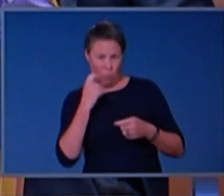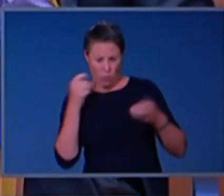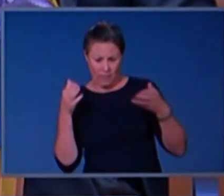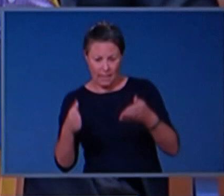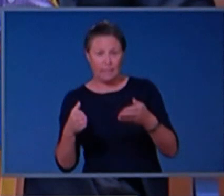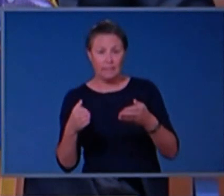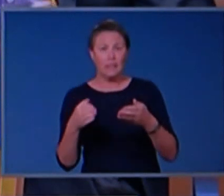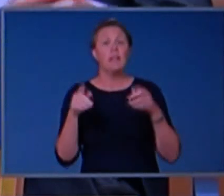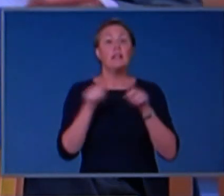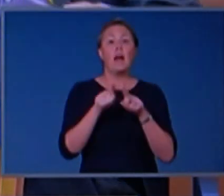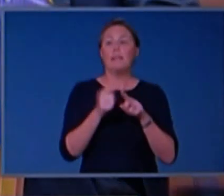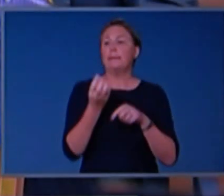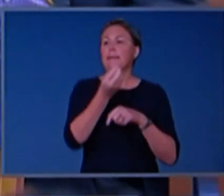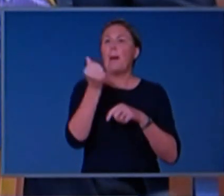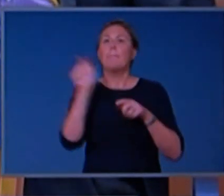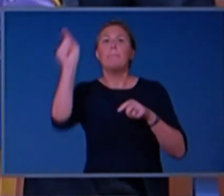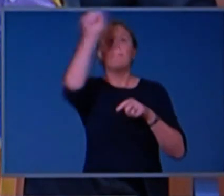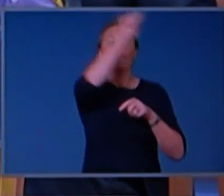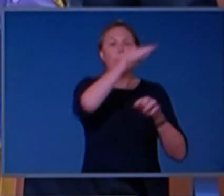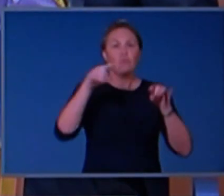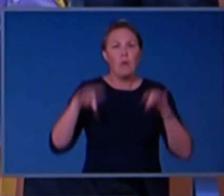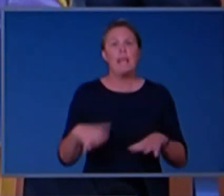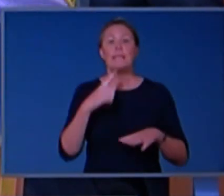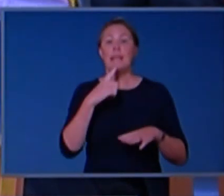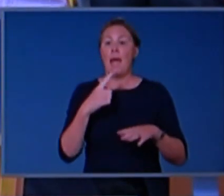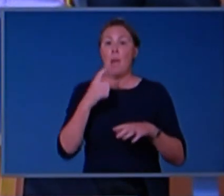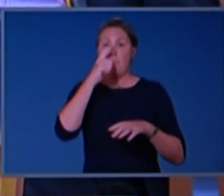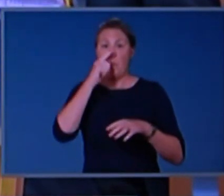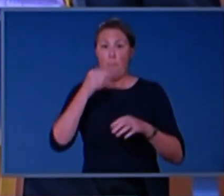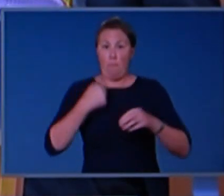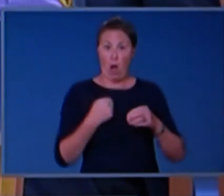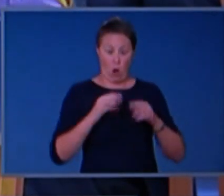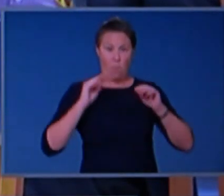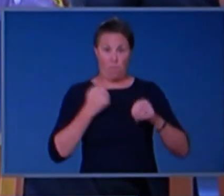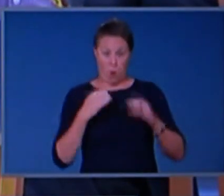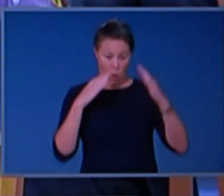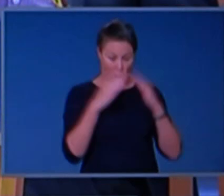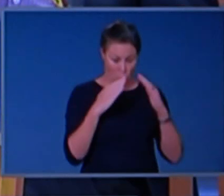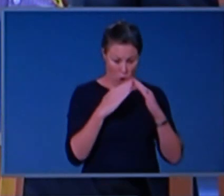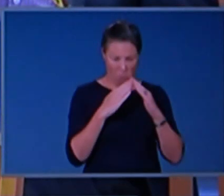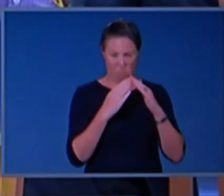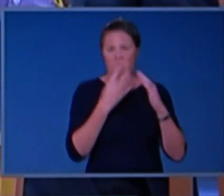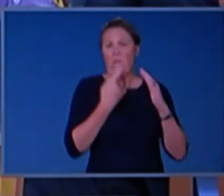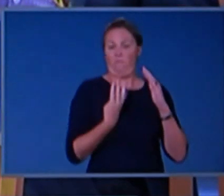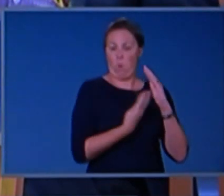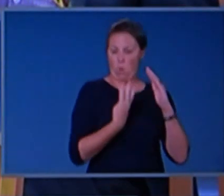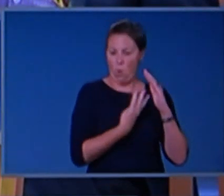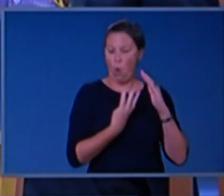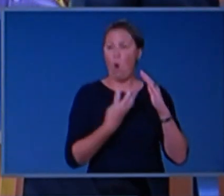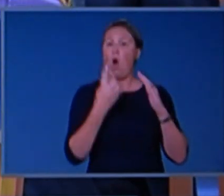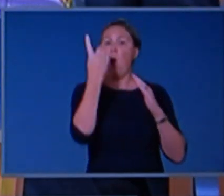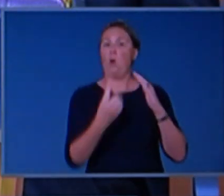people outside your household over. Would you see something like 5 people allowed first and then moving to 10 and 20, a